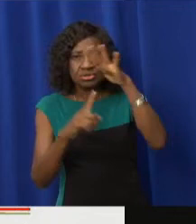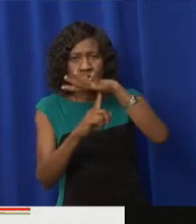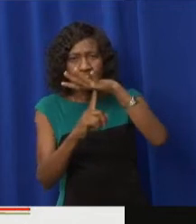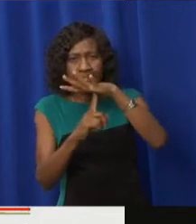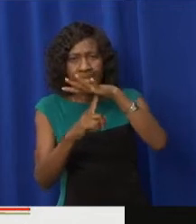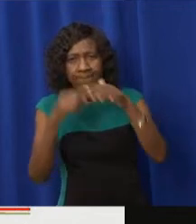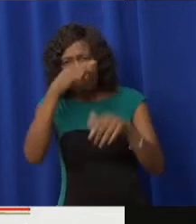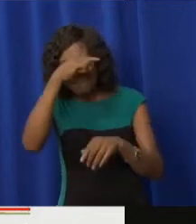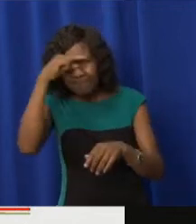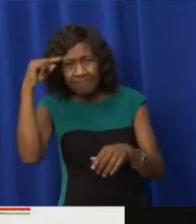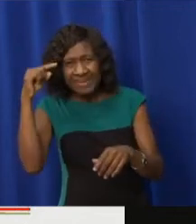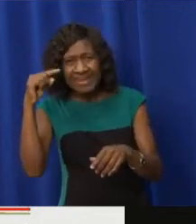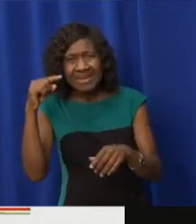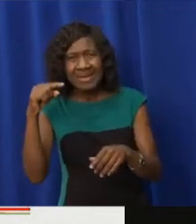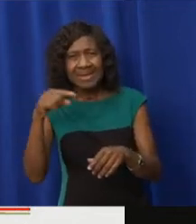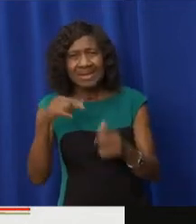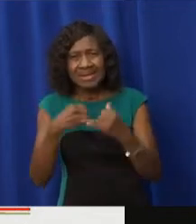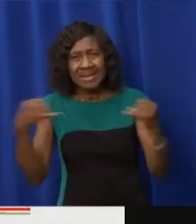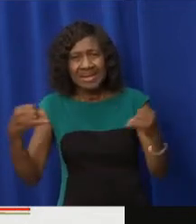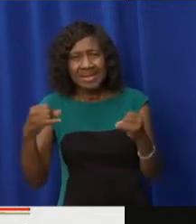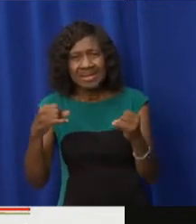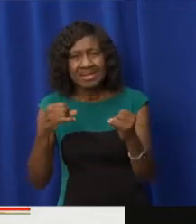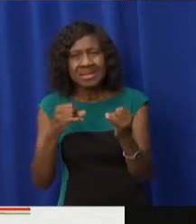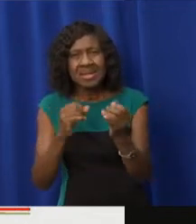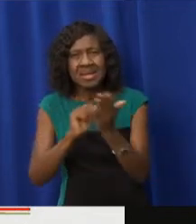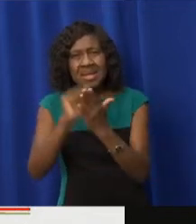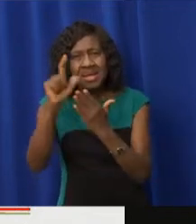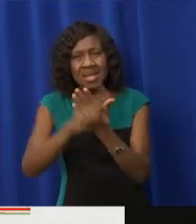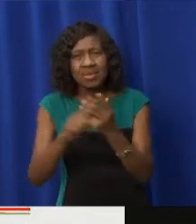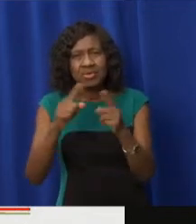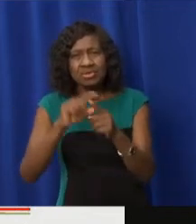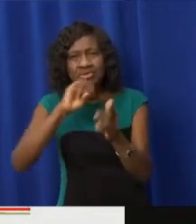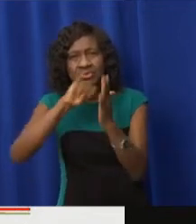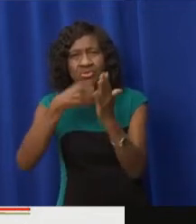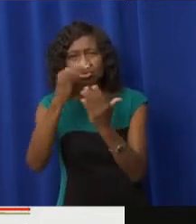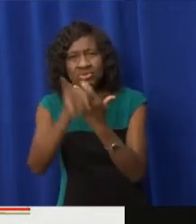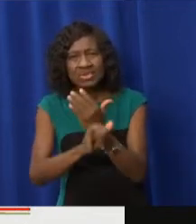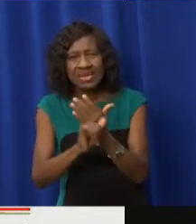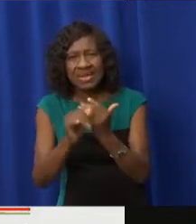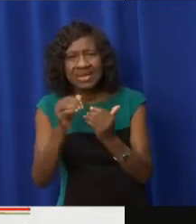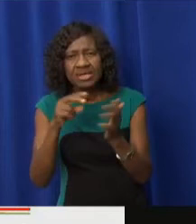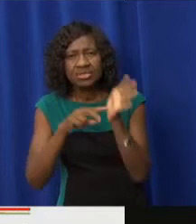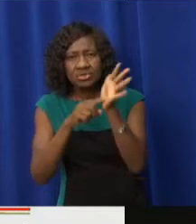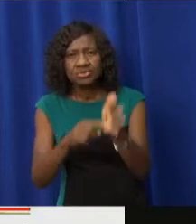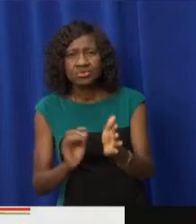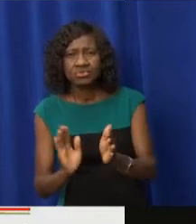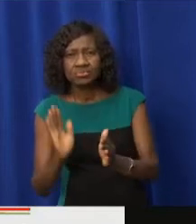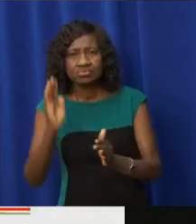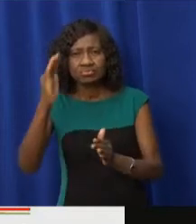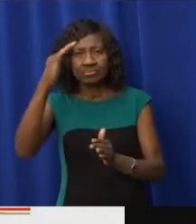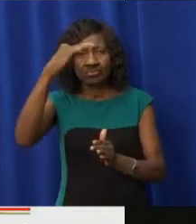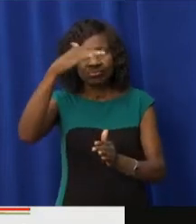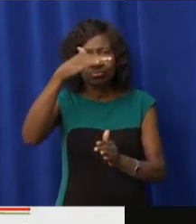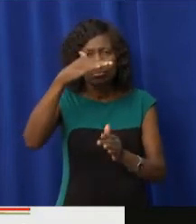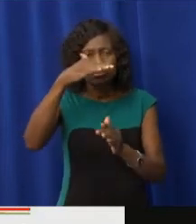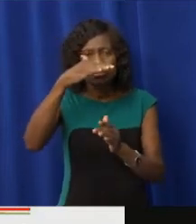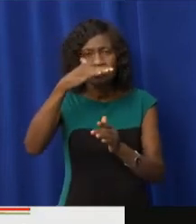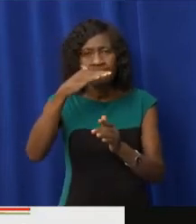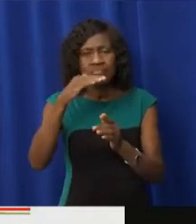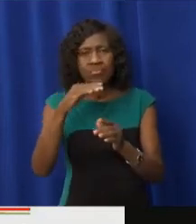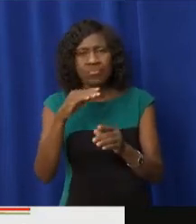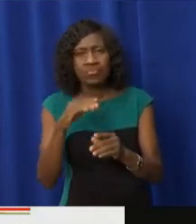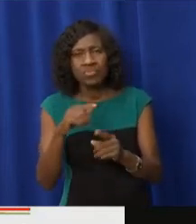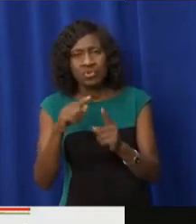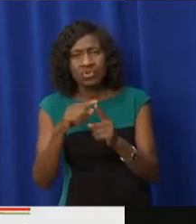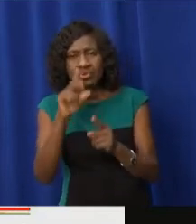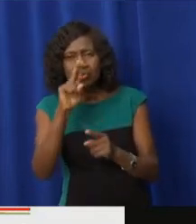between April and July, it shows a great big rise and a peak up to about 280 on the axis on the